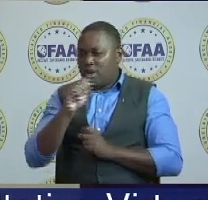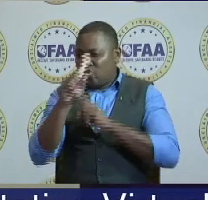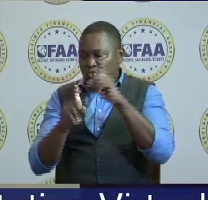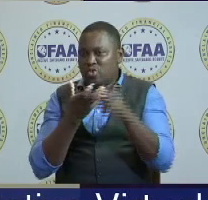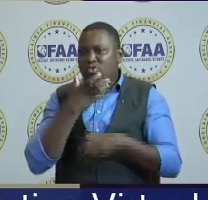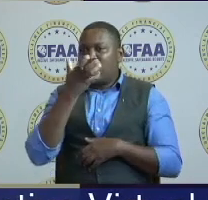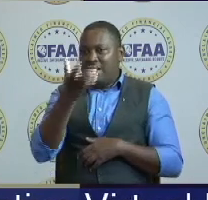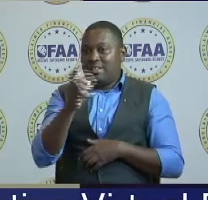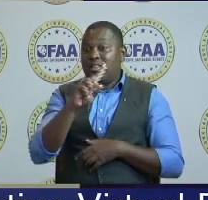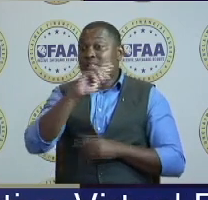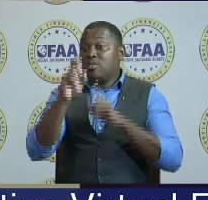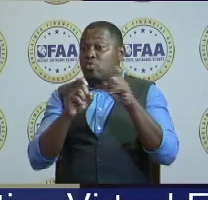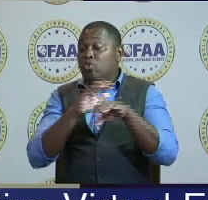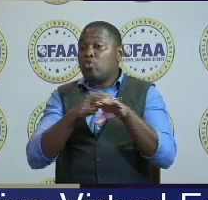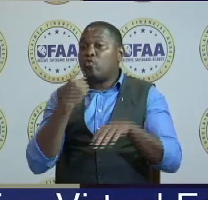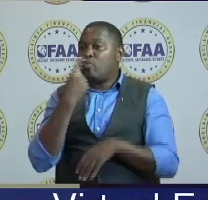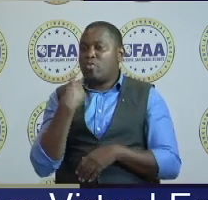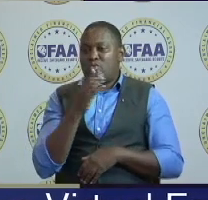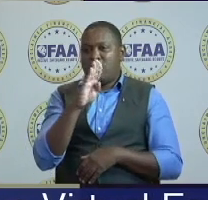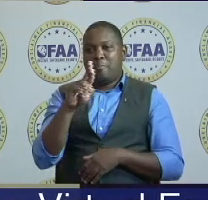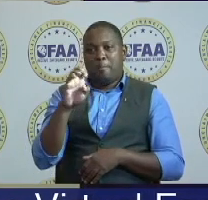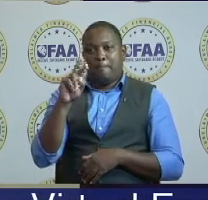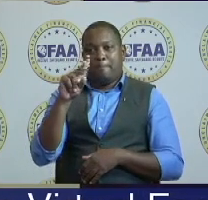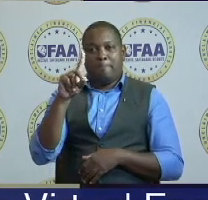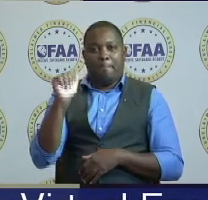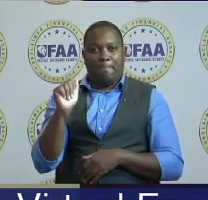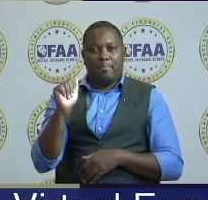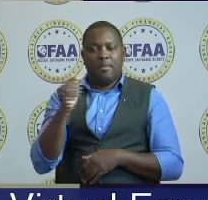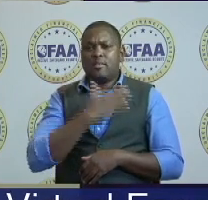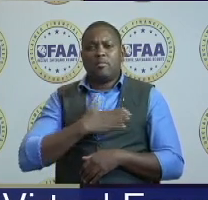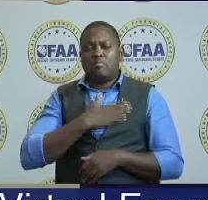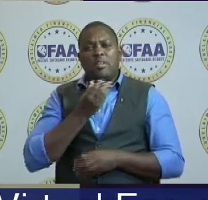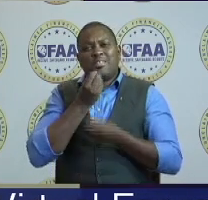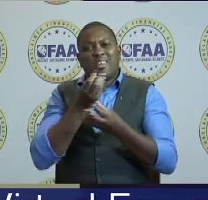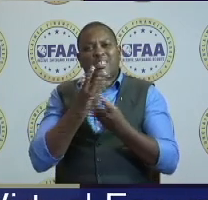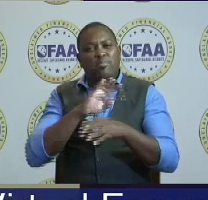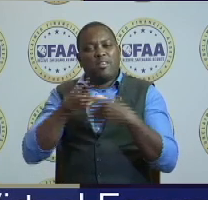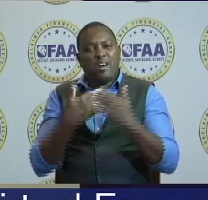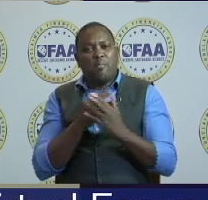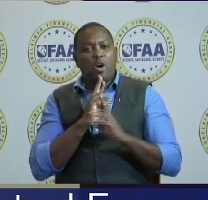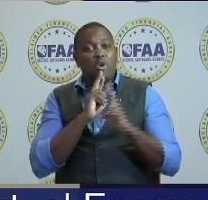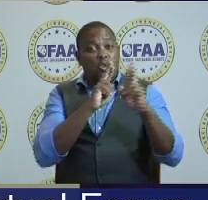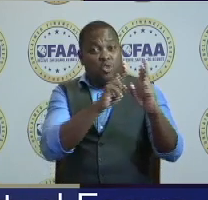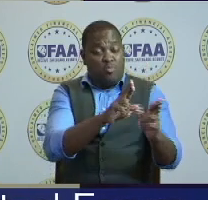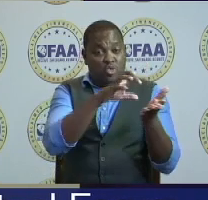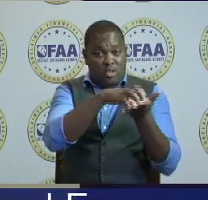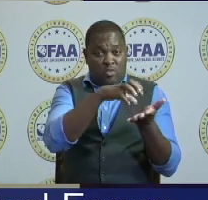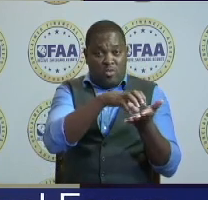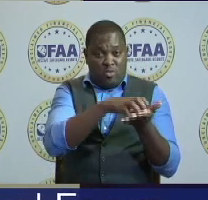question is from Brenda Simba, and the question is, please comment on reporting of contents of a